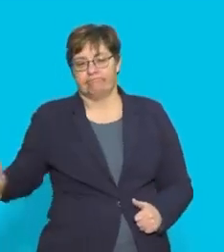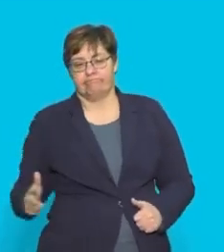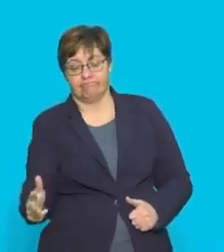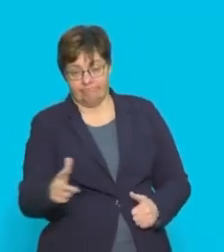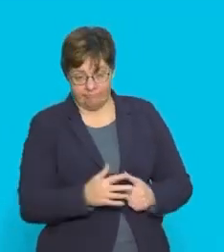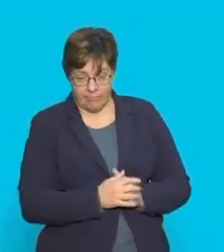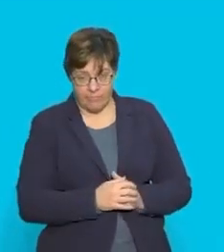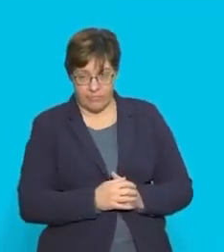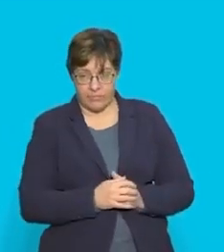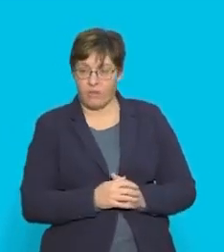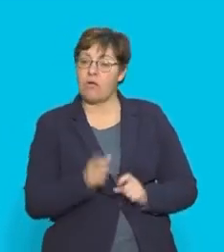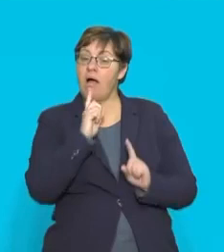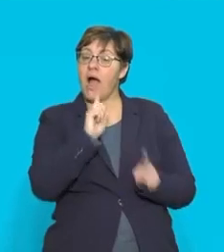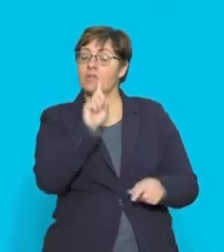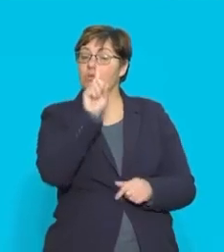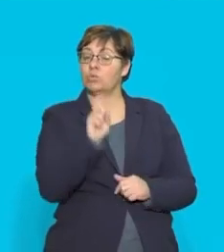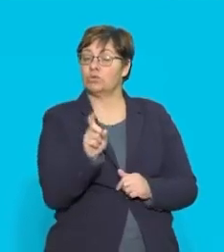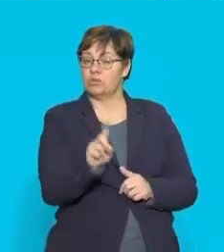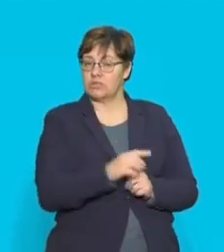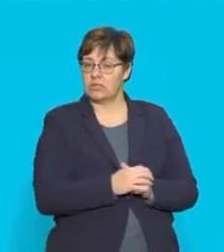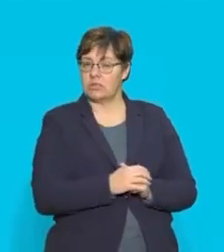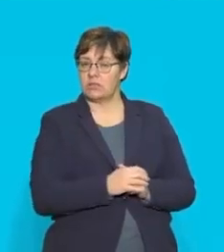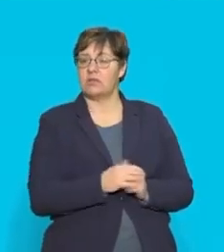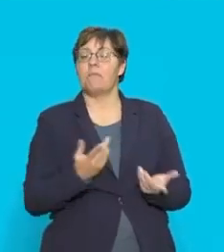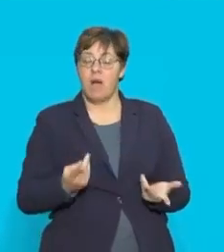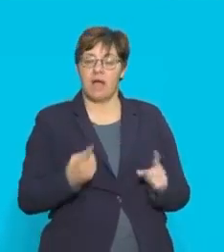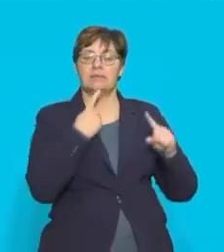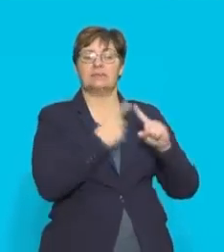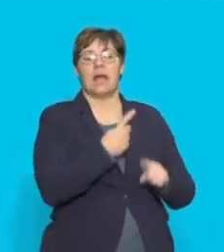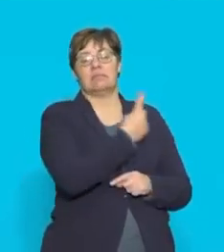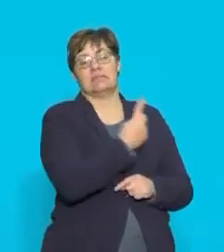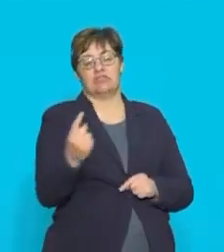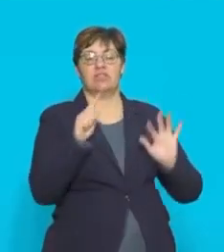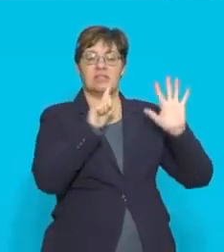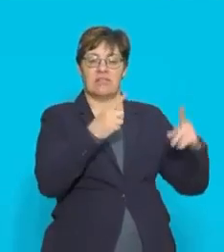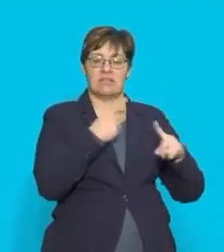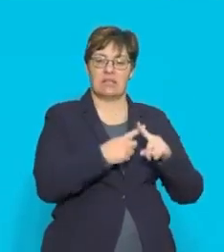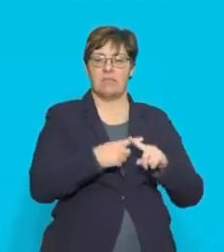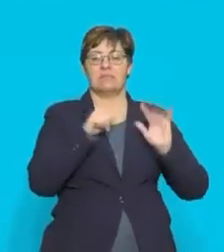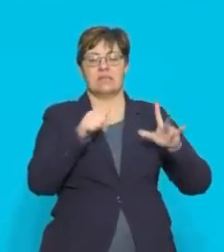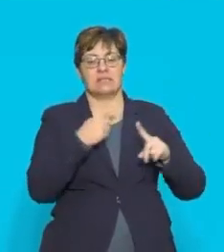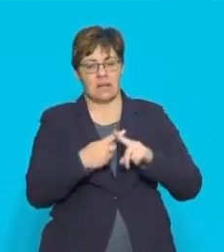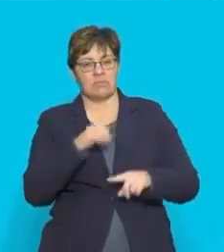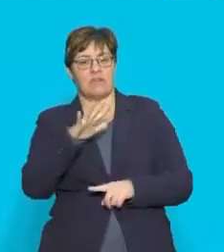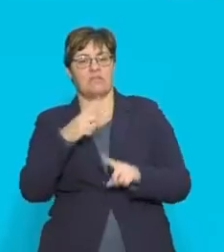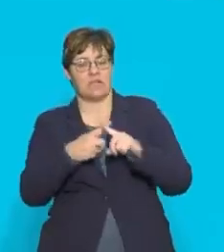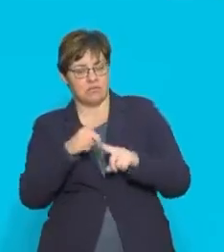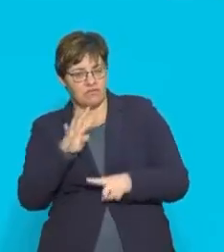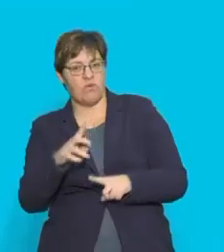to answer our question, we just have to multiply all those choices. And what do we